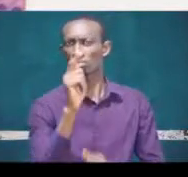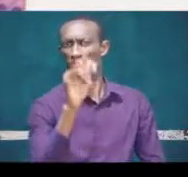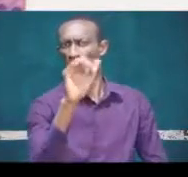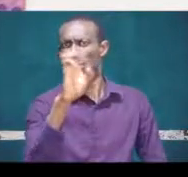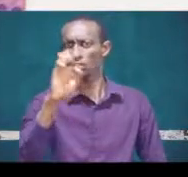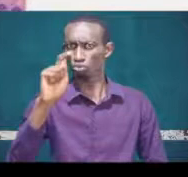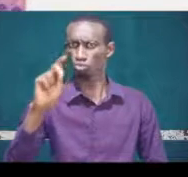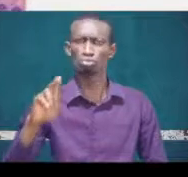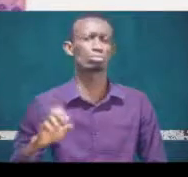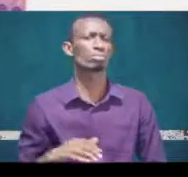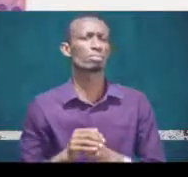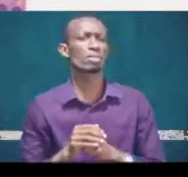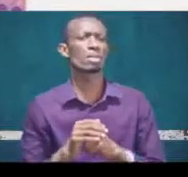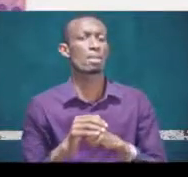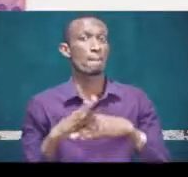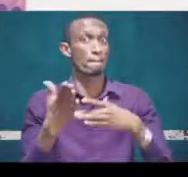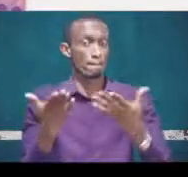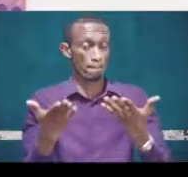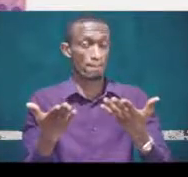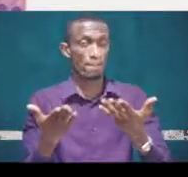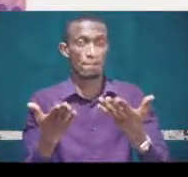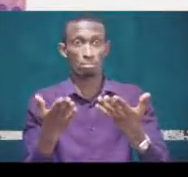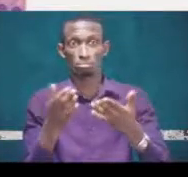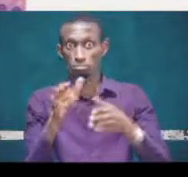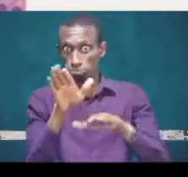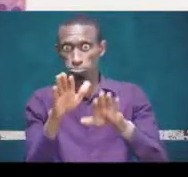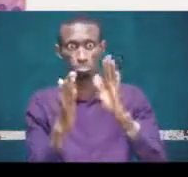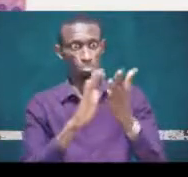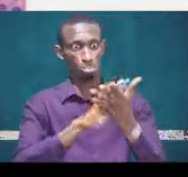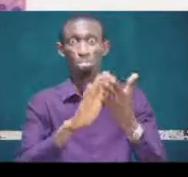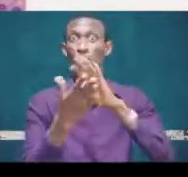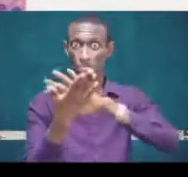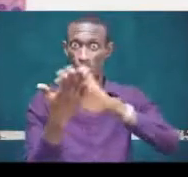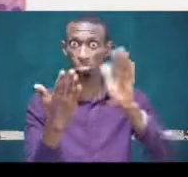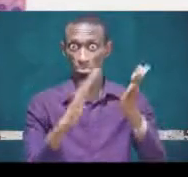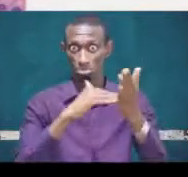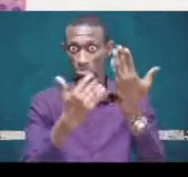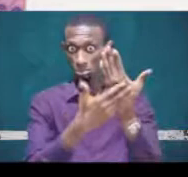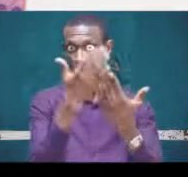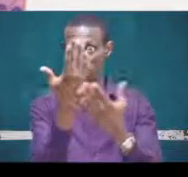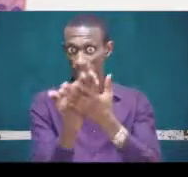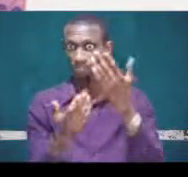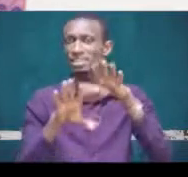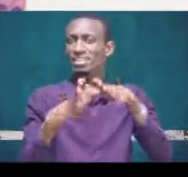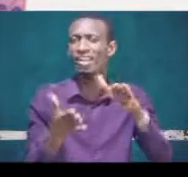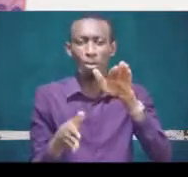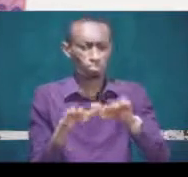in the sole of our feet. And the function of this keratin is to work as